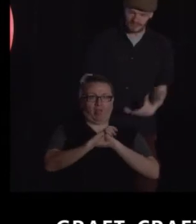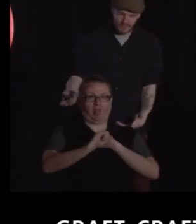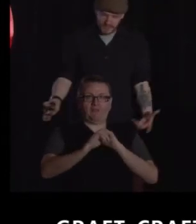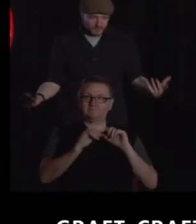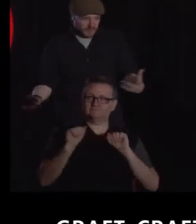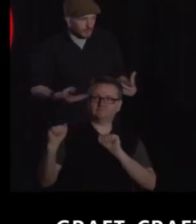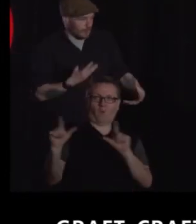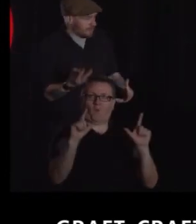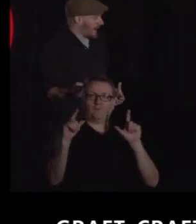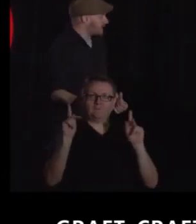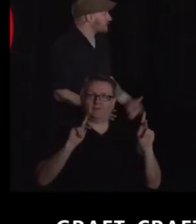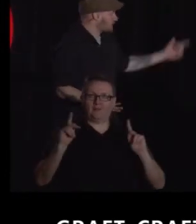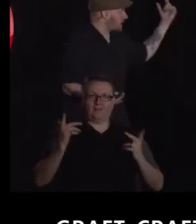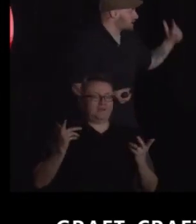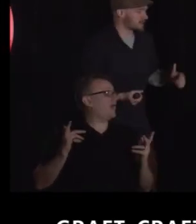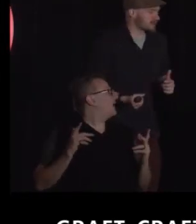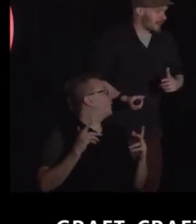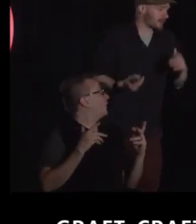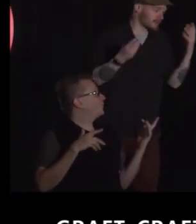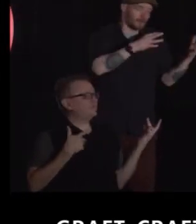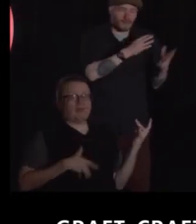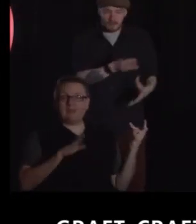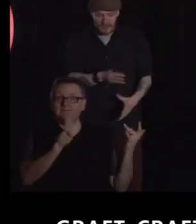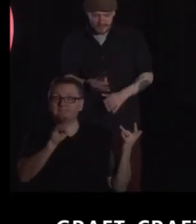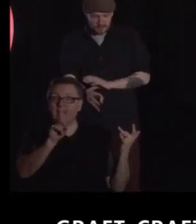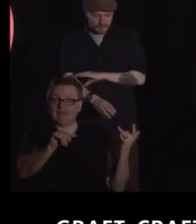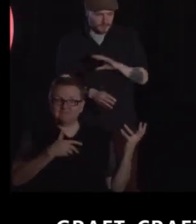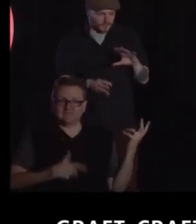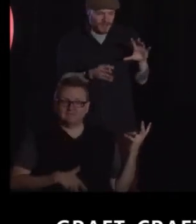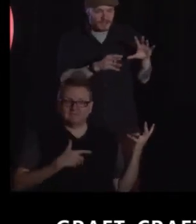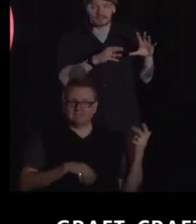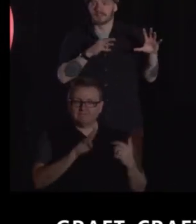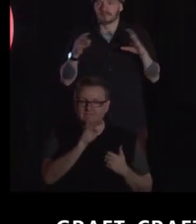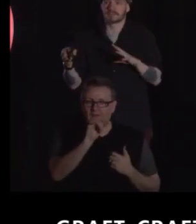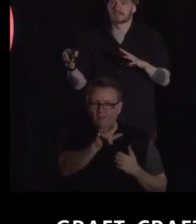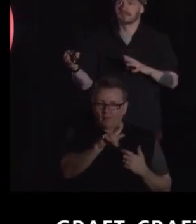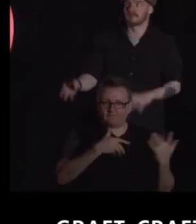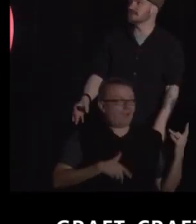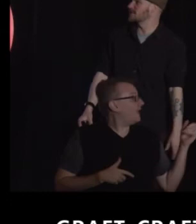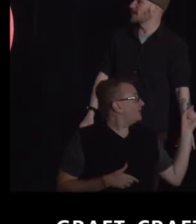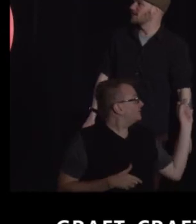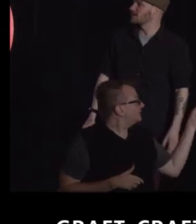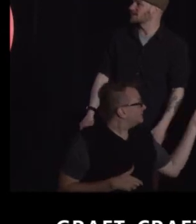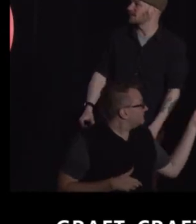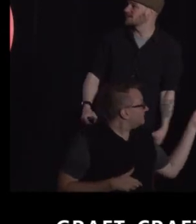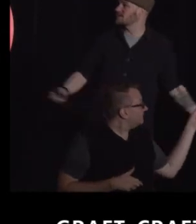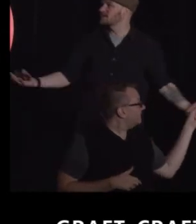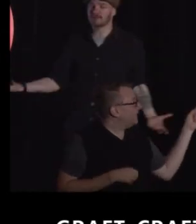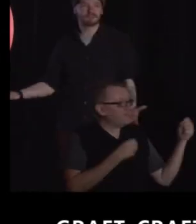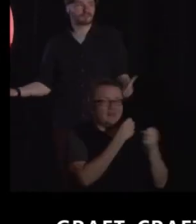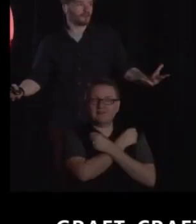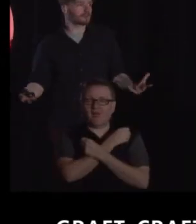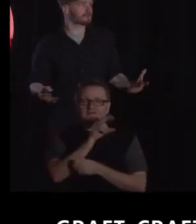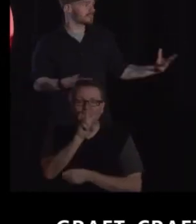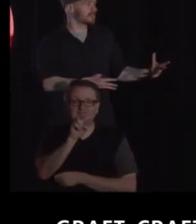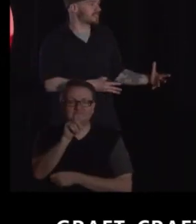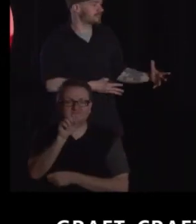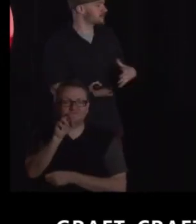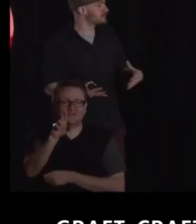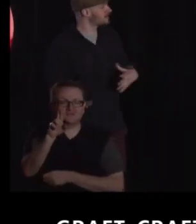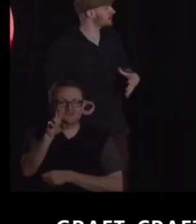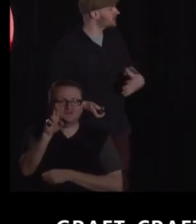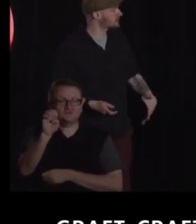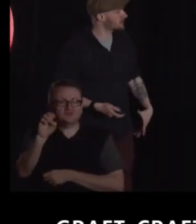happen. And then sometimes I work with bands as well. And this is a metal band called August Burns Red that loves Adventure Time. And it's like, you just do it for fun, for